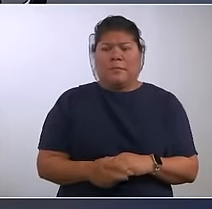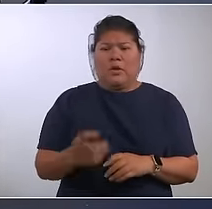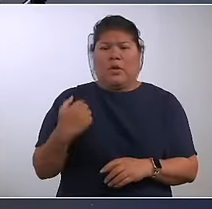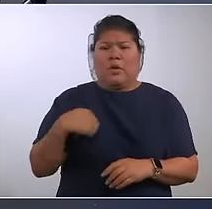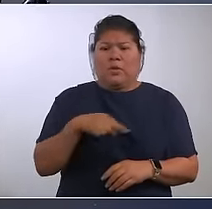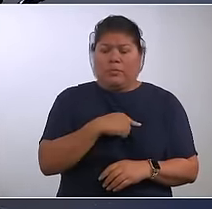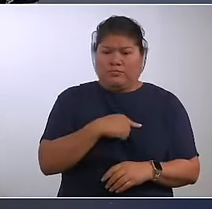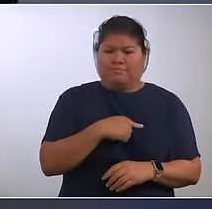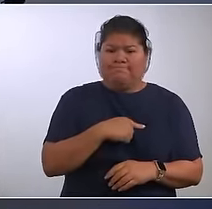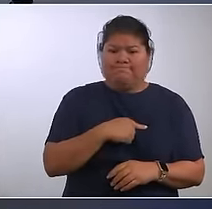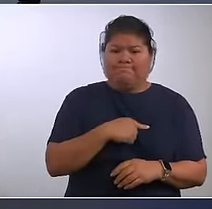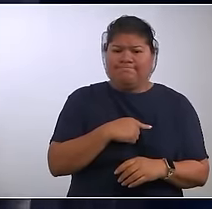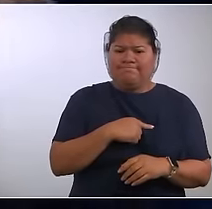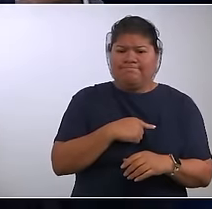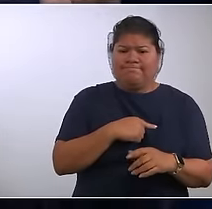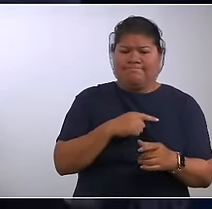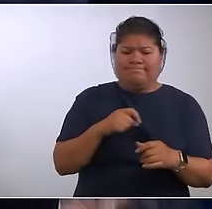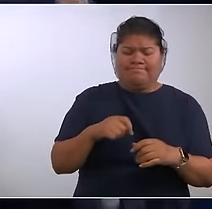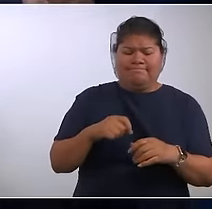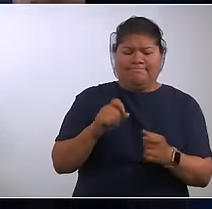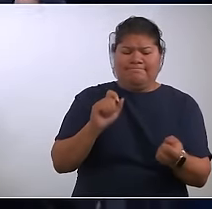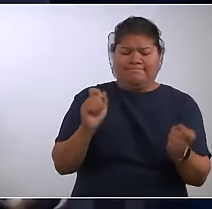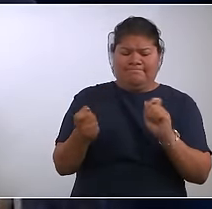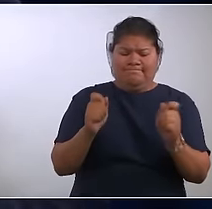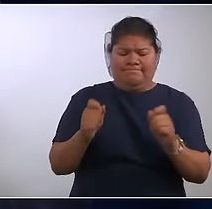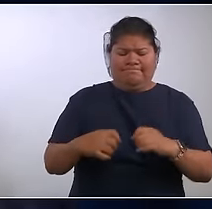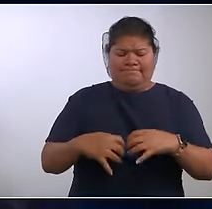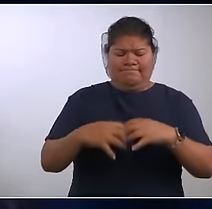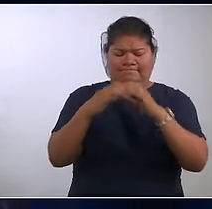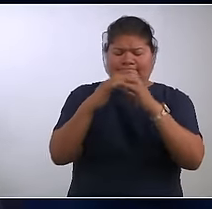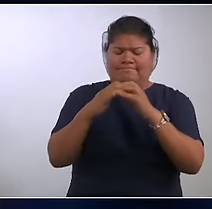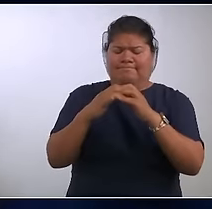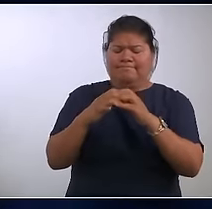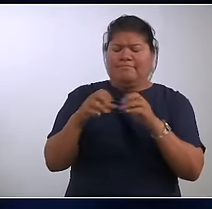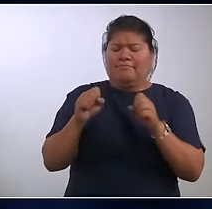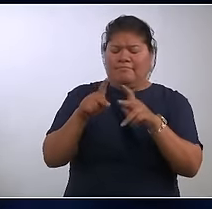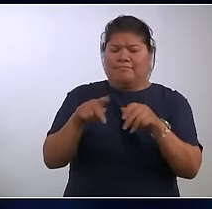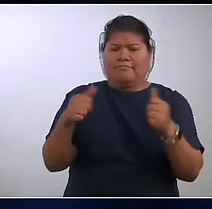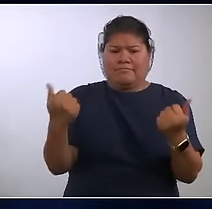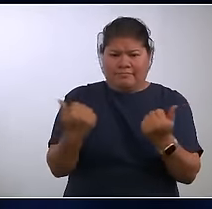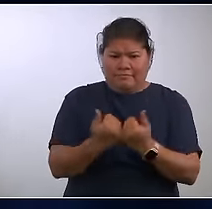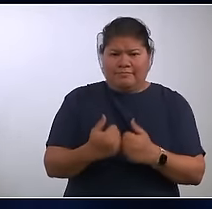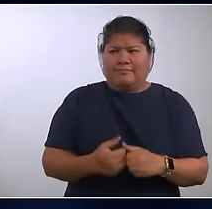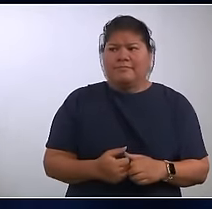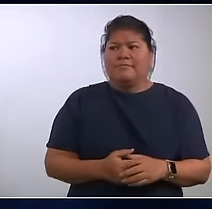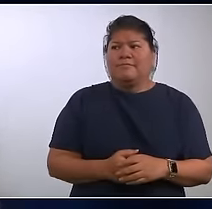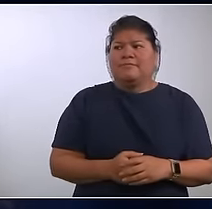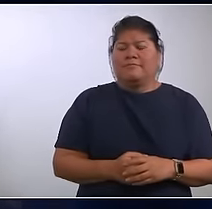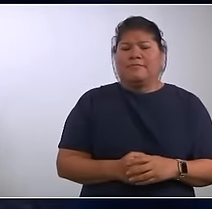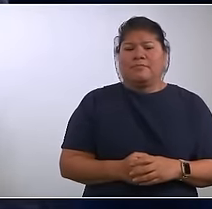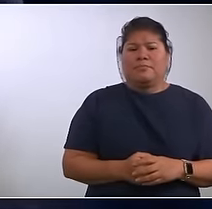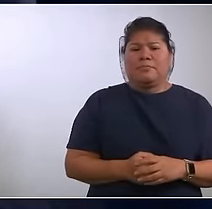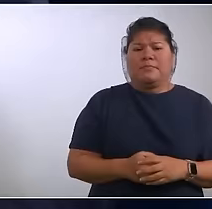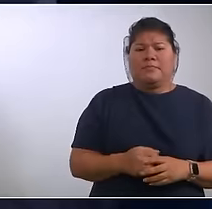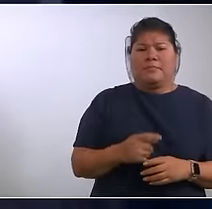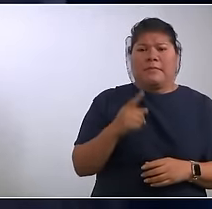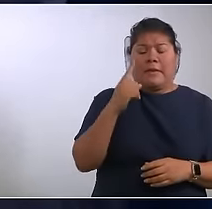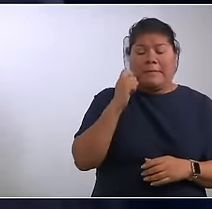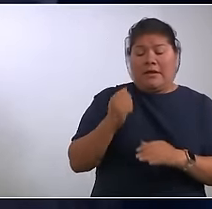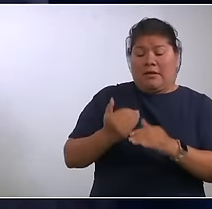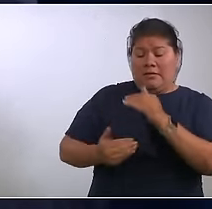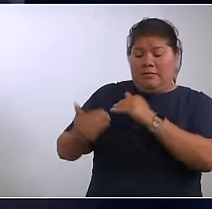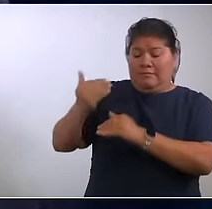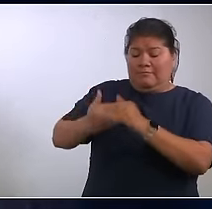Estamos reestructurando la Asamblea Apostólica. We are restructuring the Apostolic Assembly. Porque nuestros